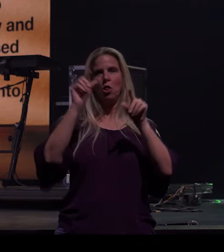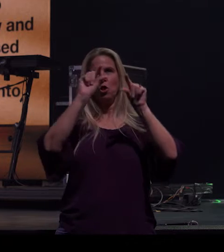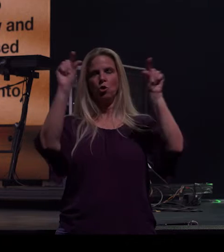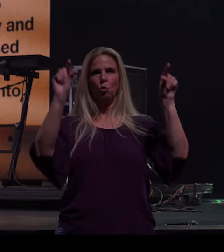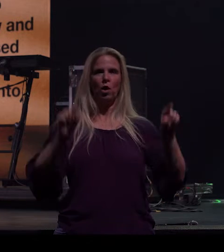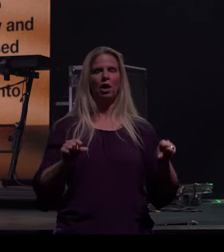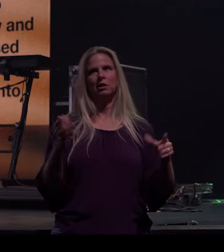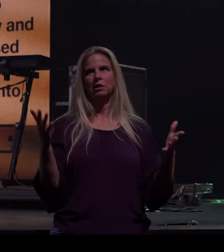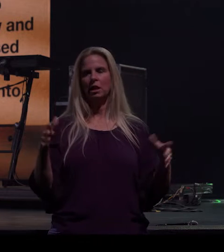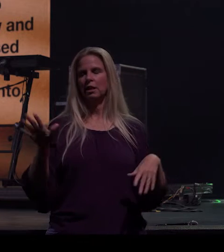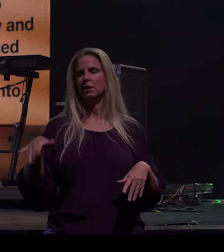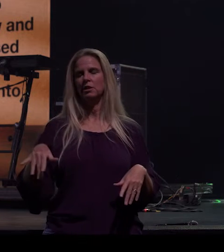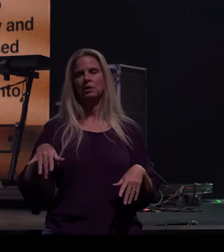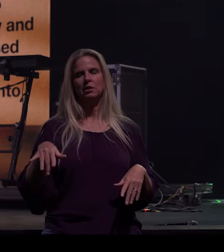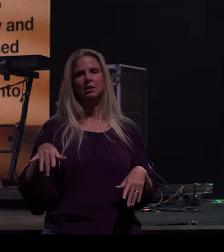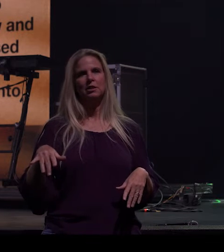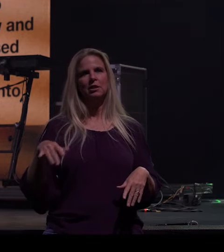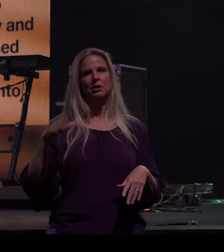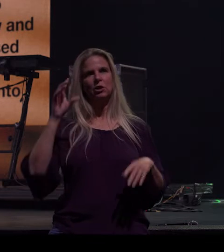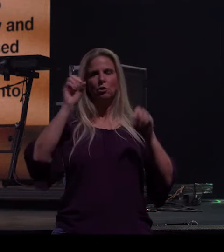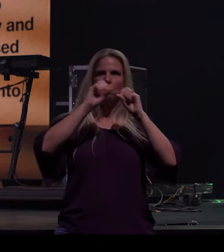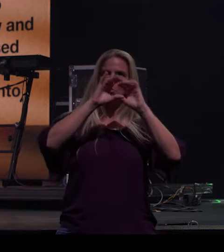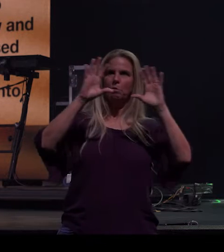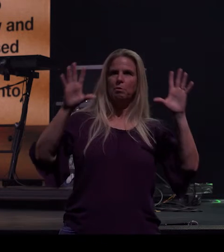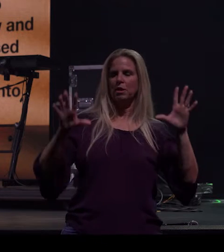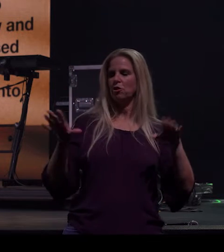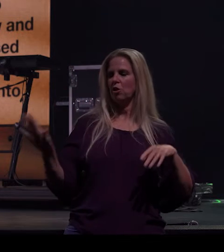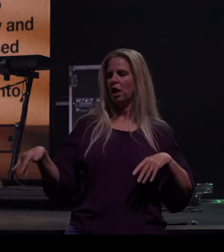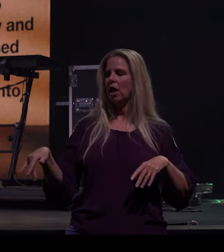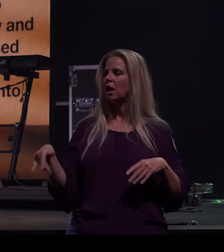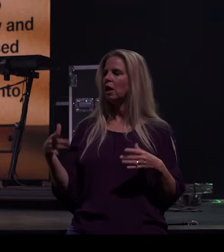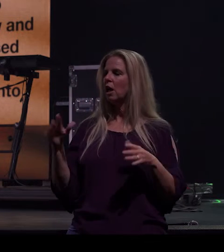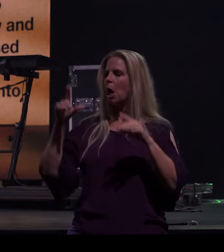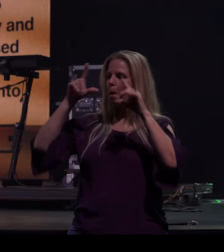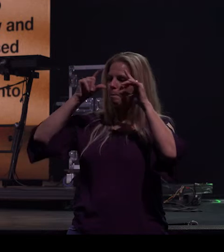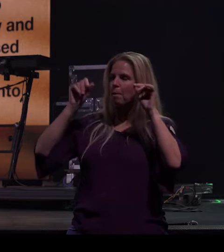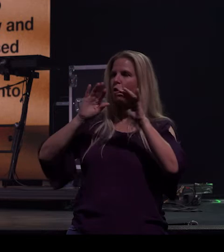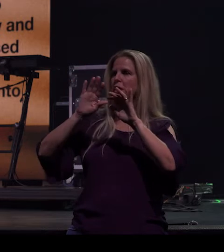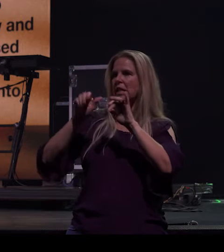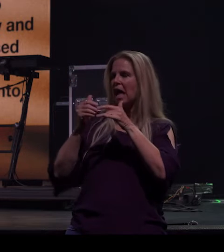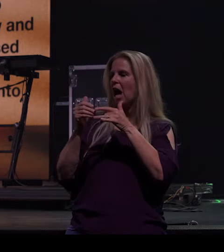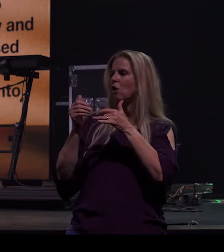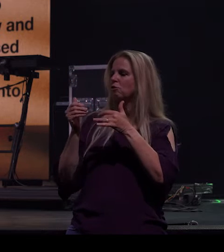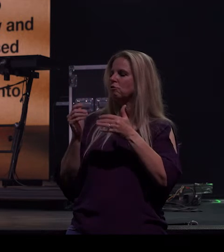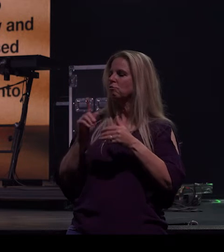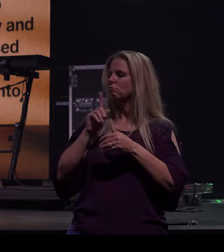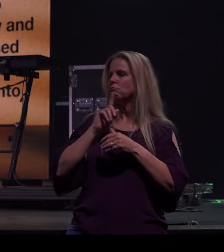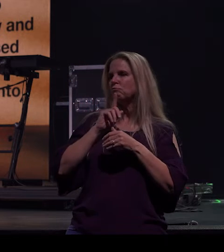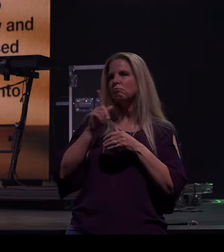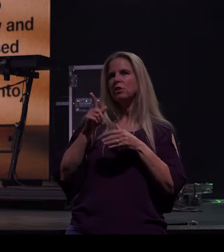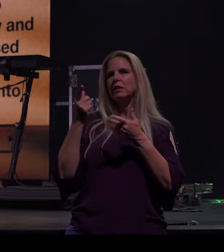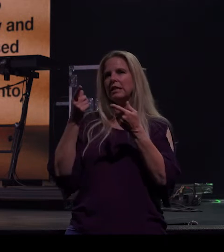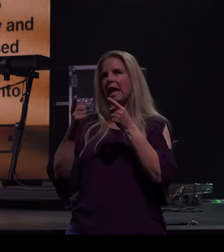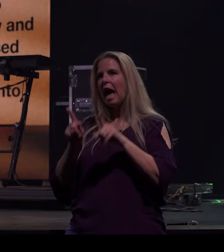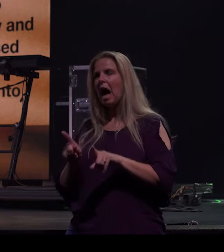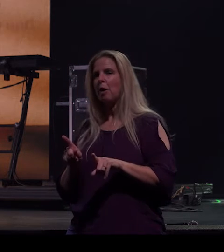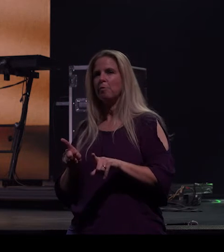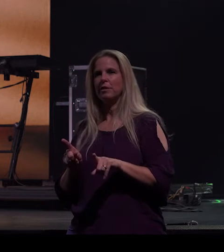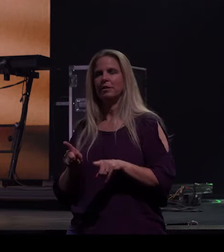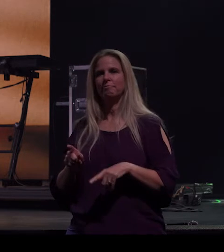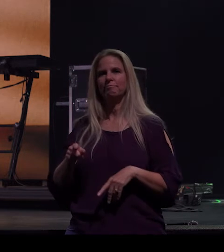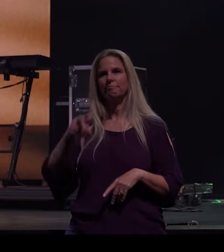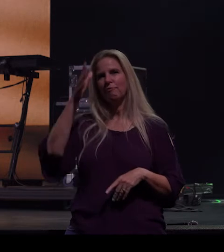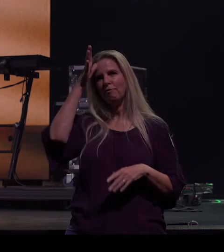like his father-in-law going like, "Hey, Moses, like, tell me how it's really going." Because his father-in-law hasn't been around Moses since they've led him out of Egypt. And